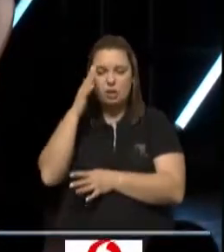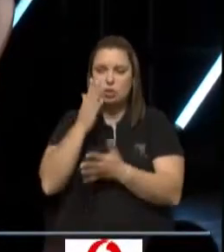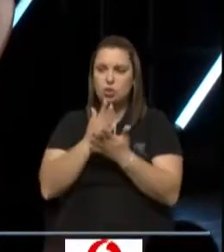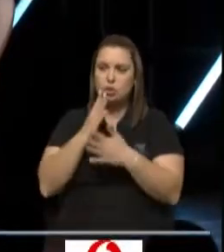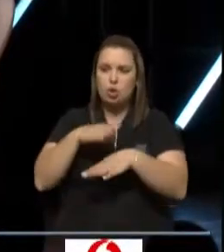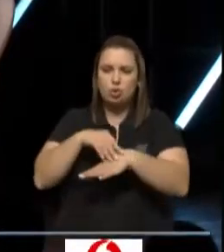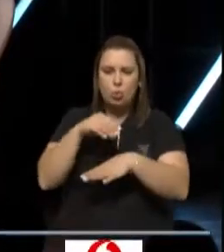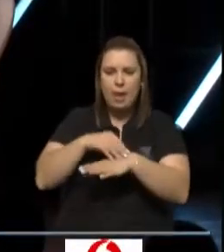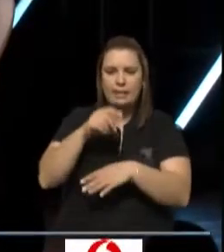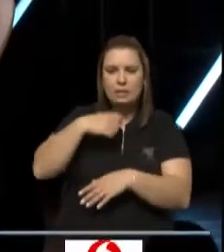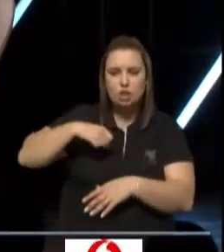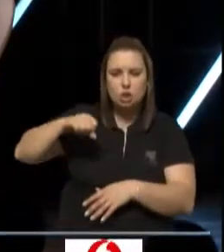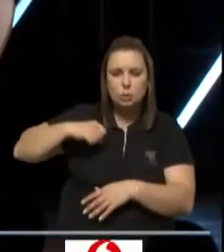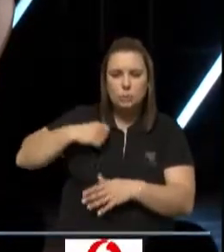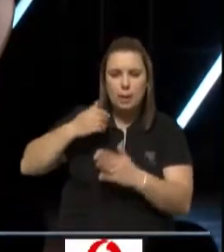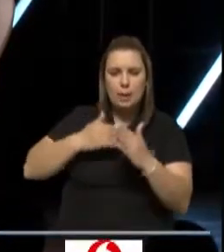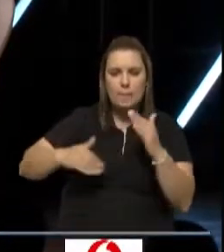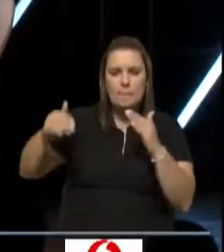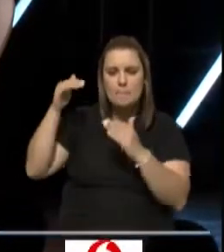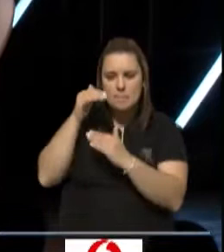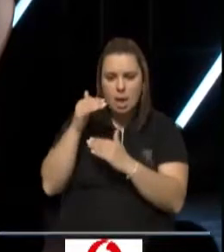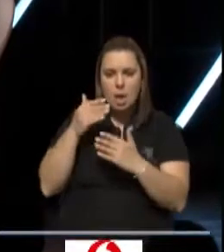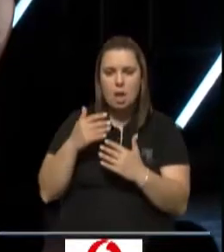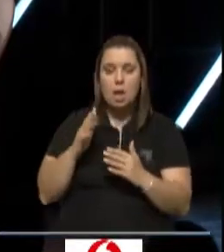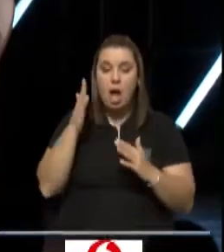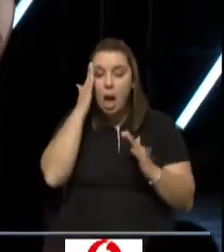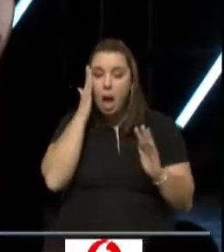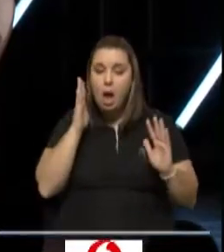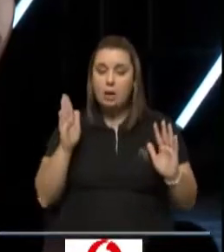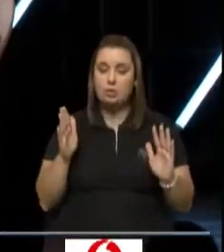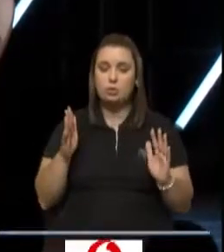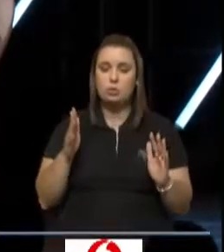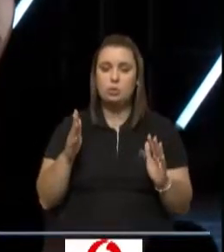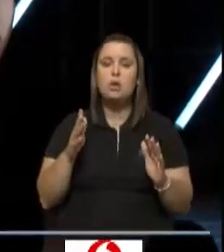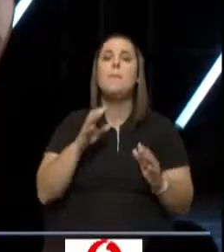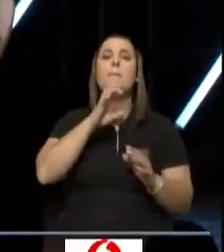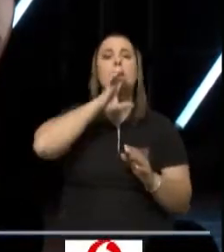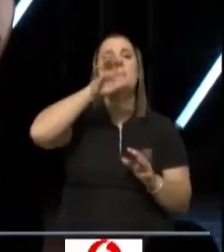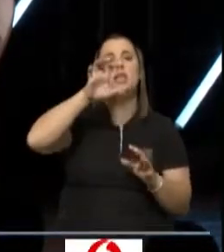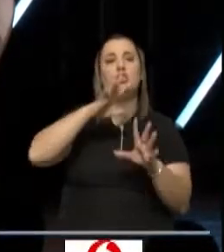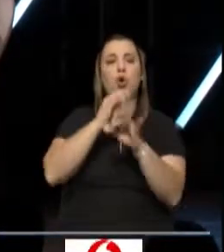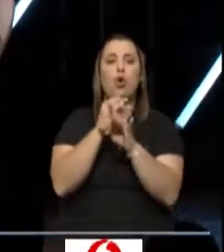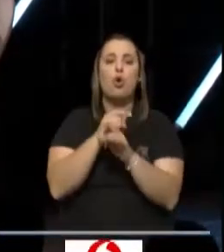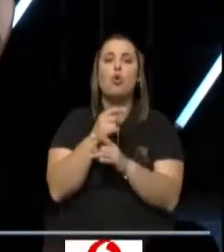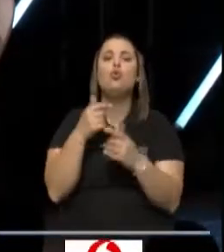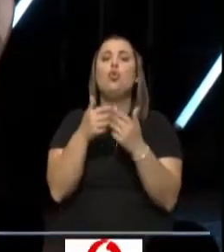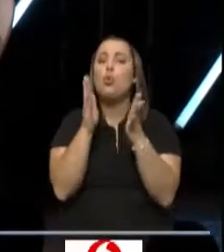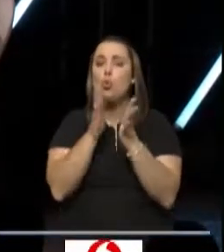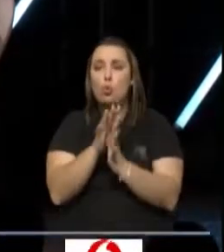third country in Europe. Only Sweden and Spain has got